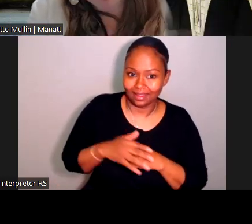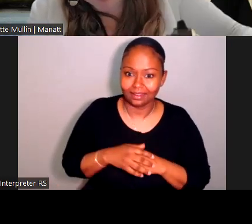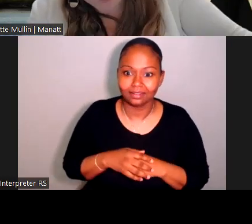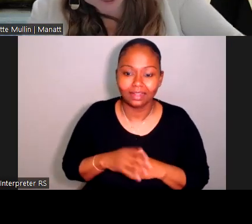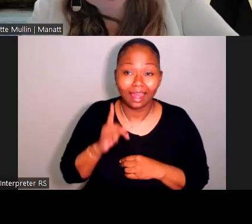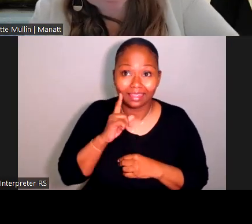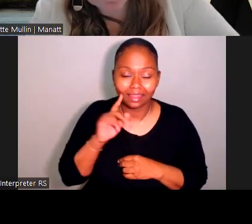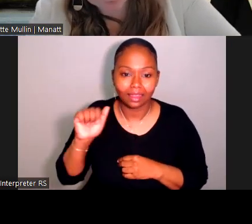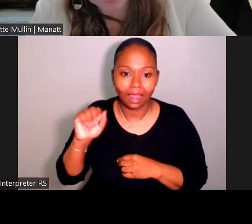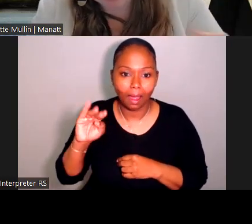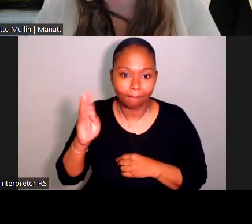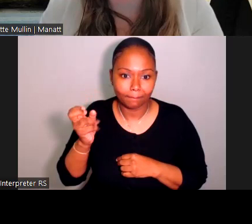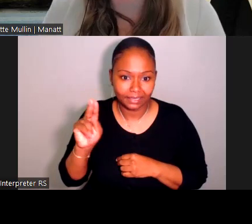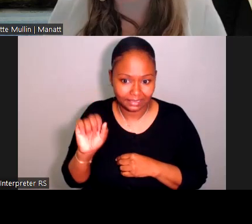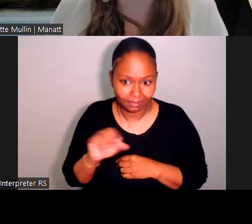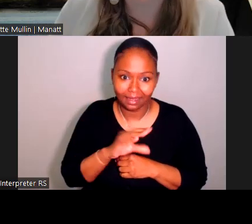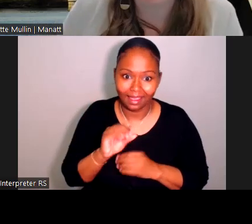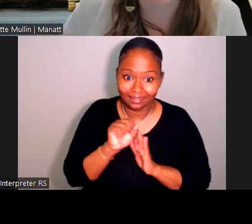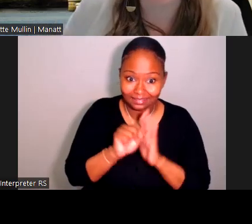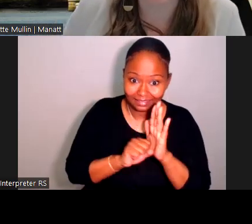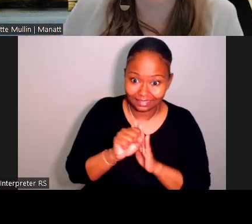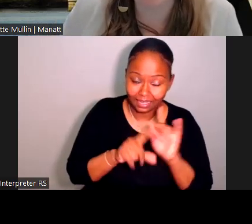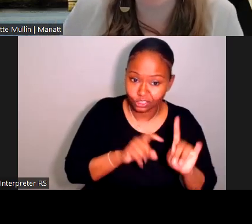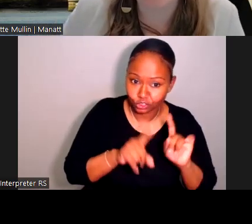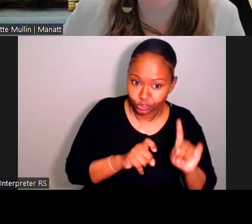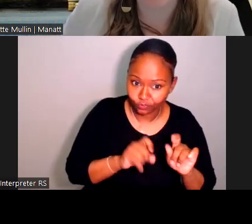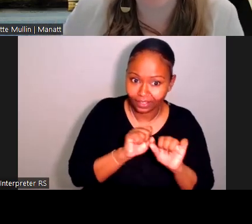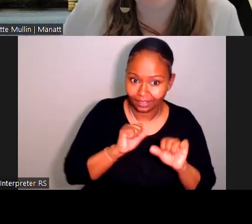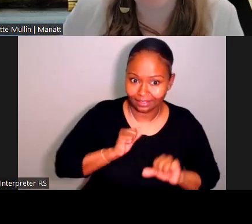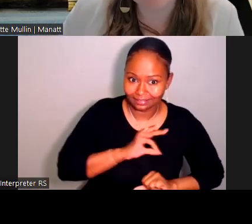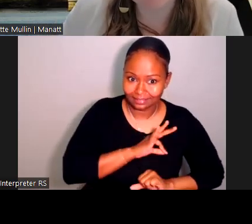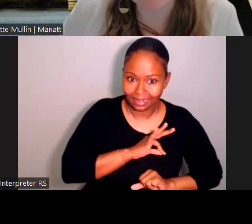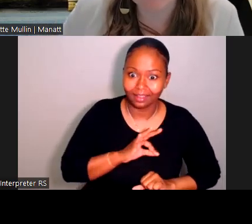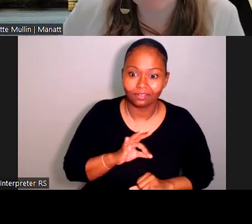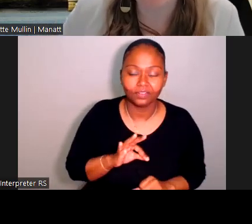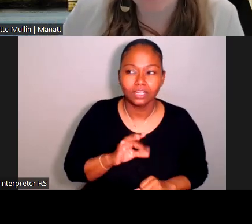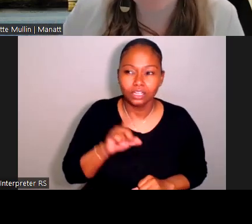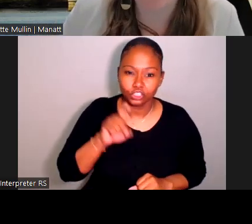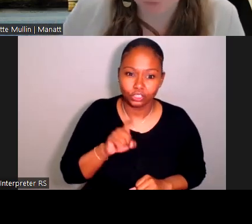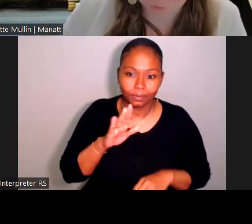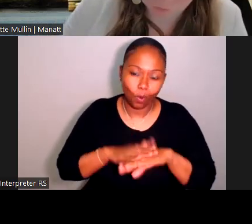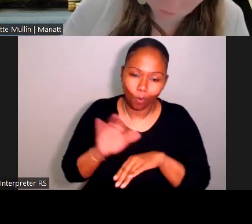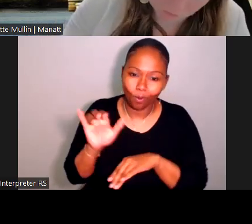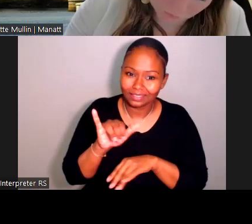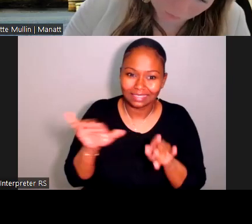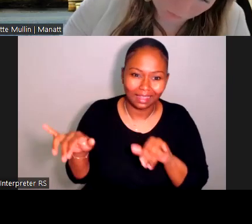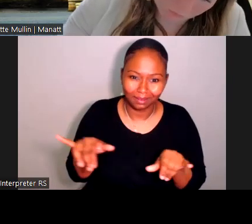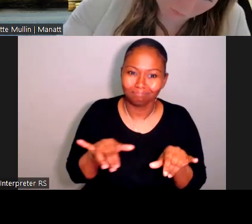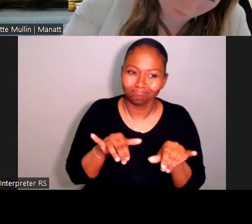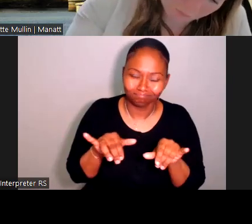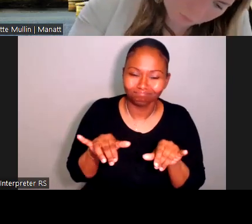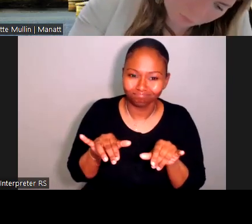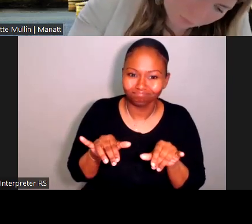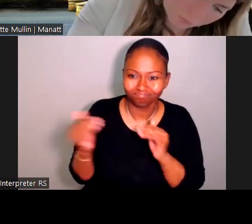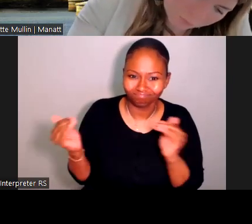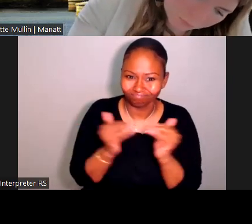think ombudsmen and like state survey staff would be on sort of the same level. Like it doesn't make sense to me that a